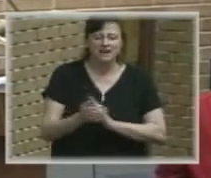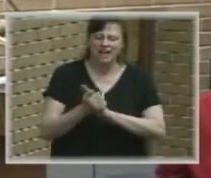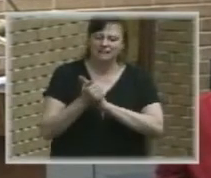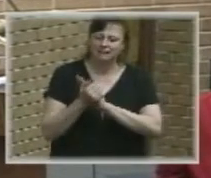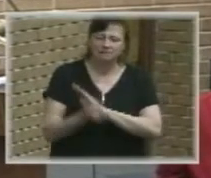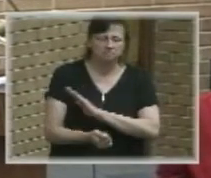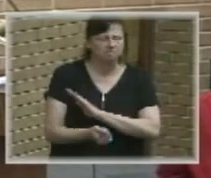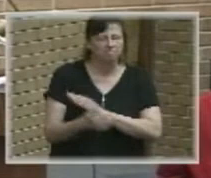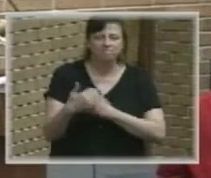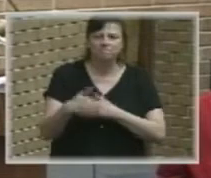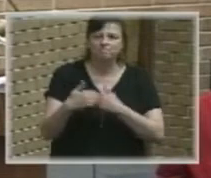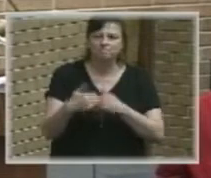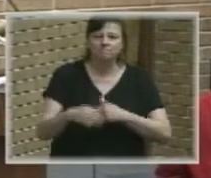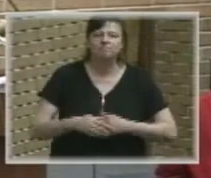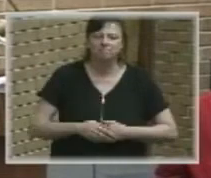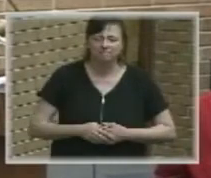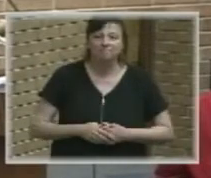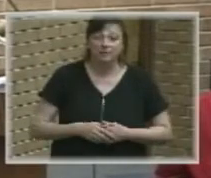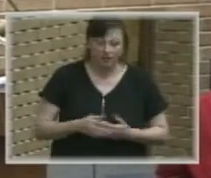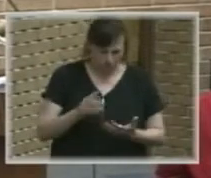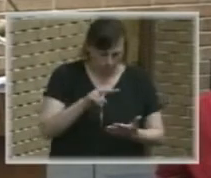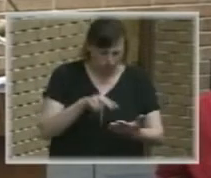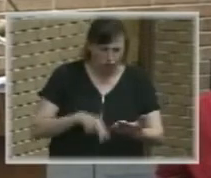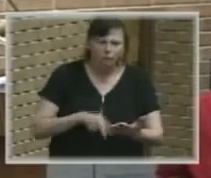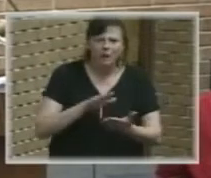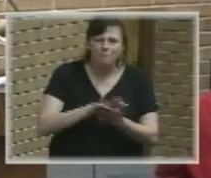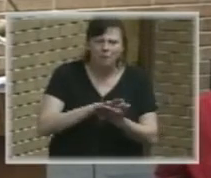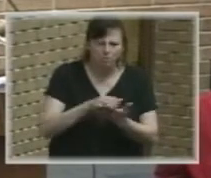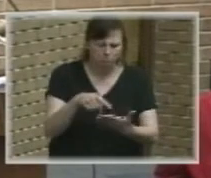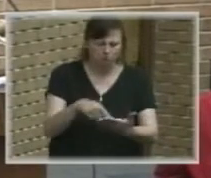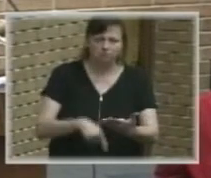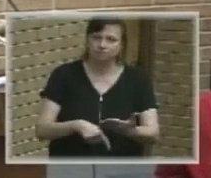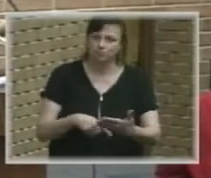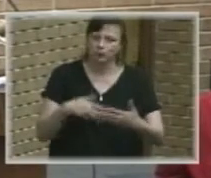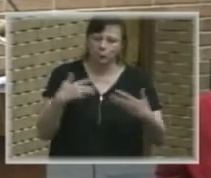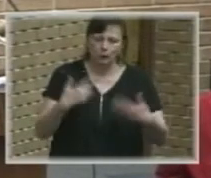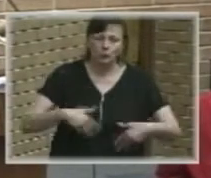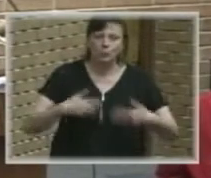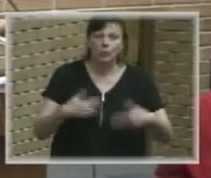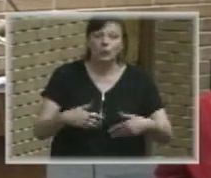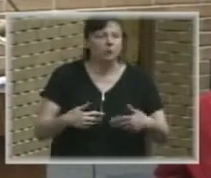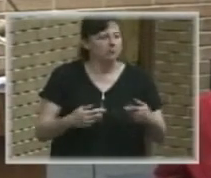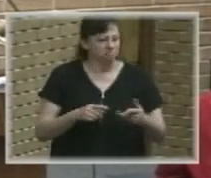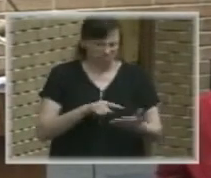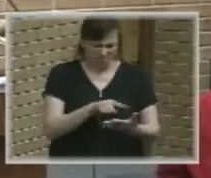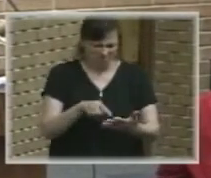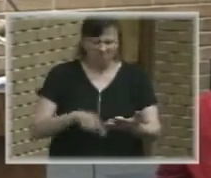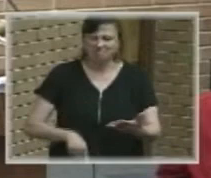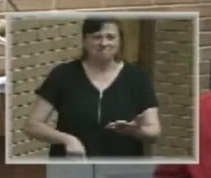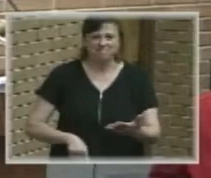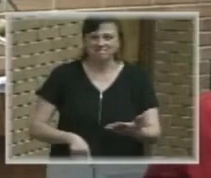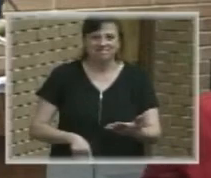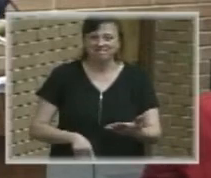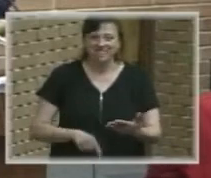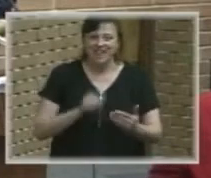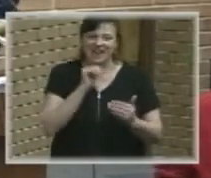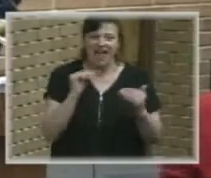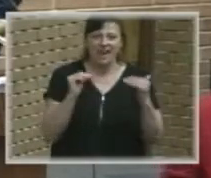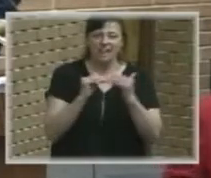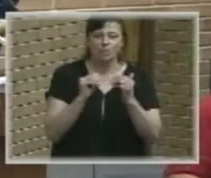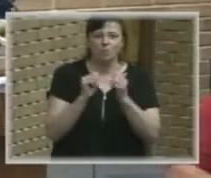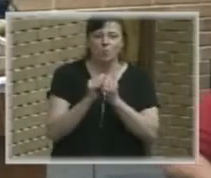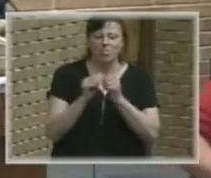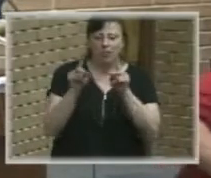set that on paper is dramatic, but none of it is as dramatic as the